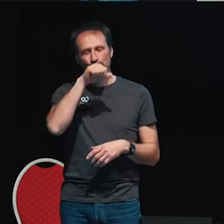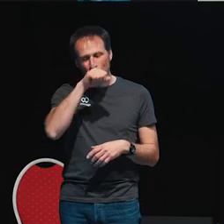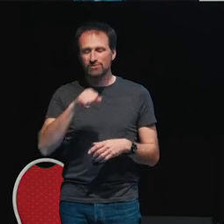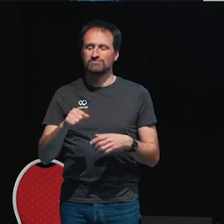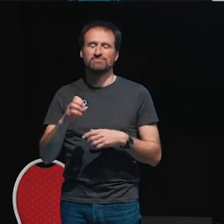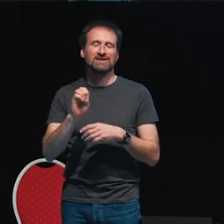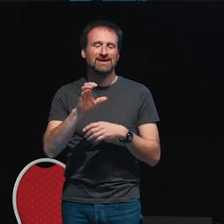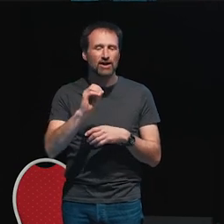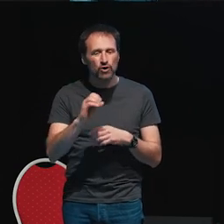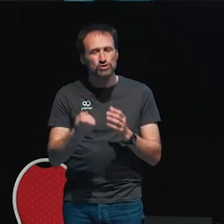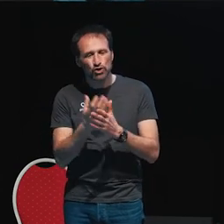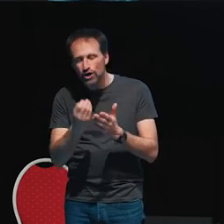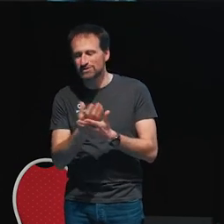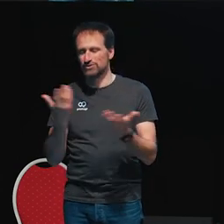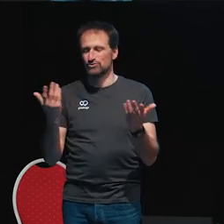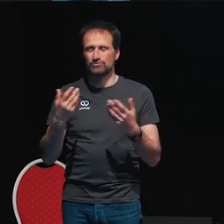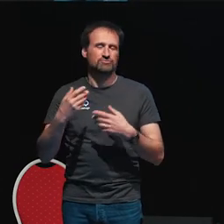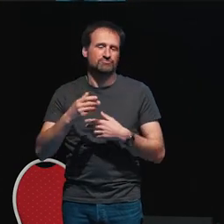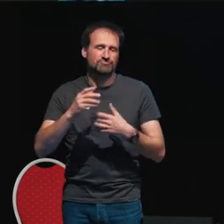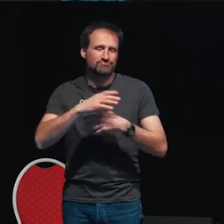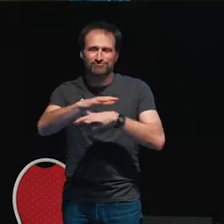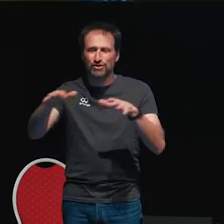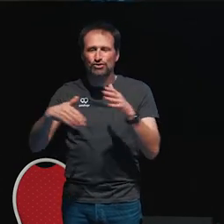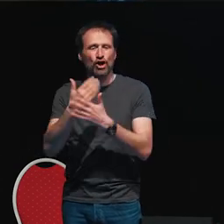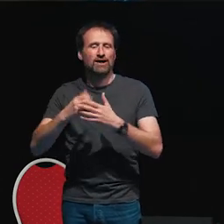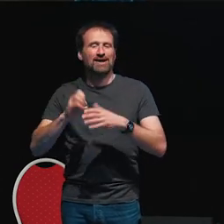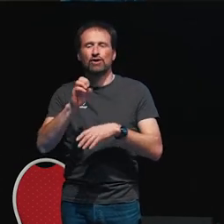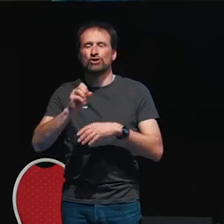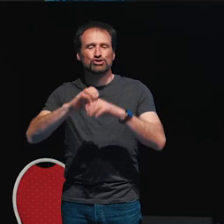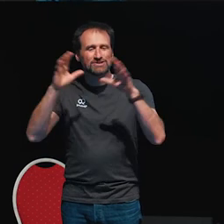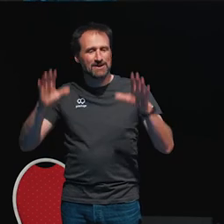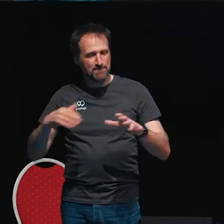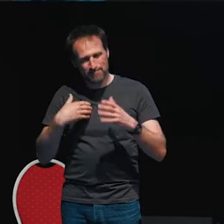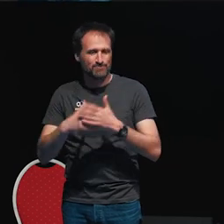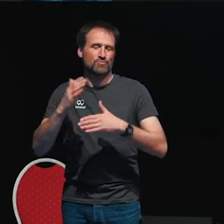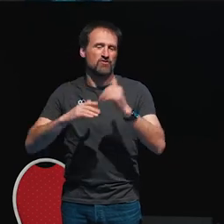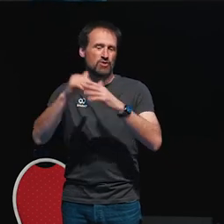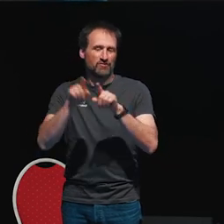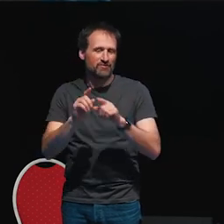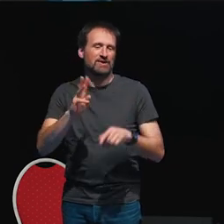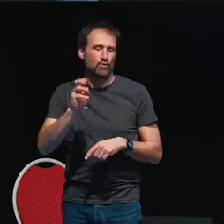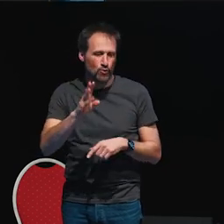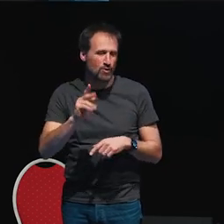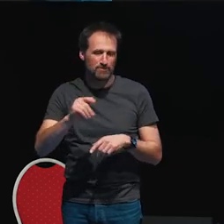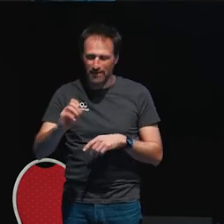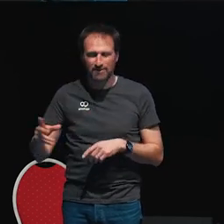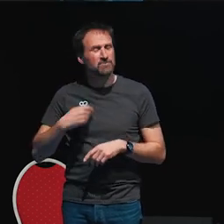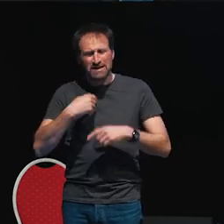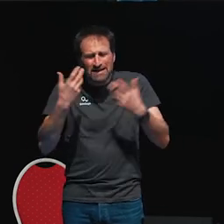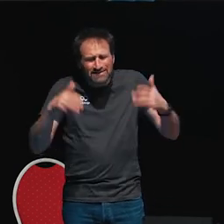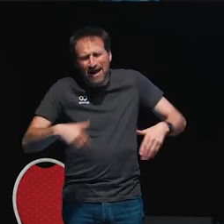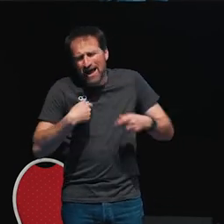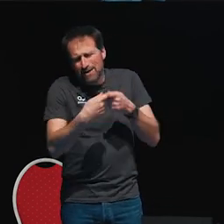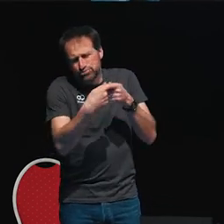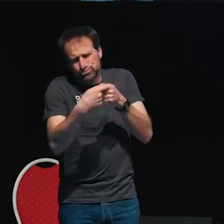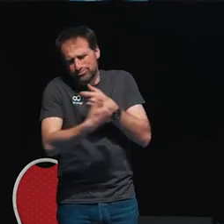like Webpack and for other projects as well. And you can find me, so like if you have a Twitter, if you have LinkedIn, whatever, any of those things,